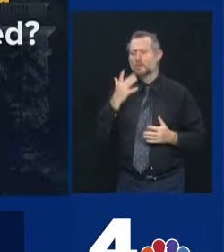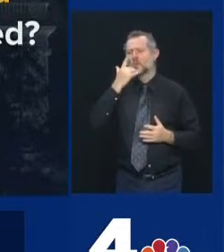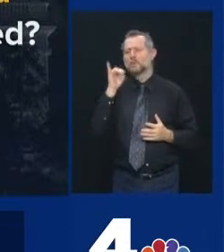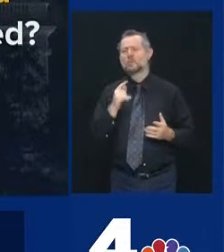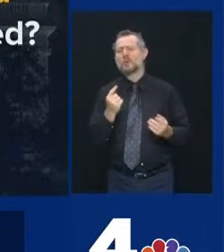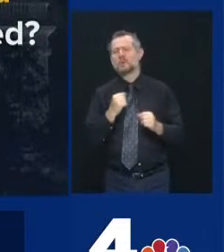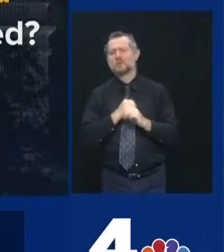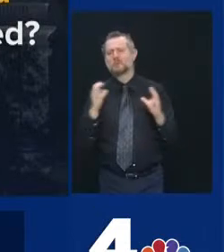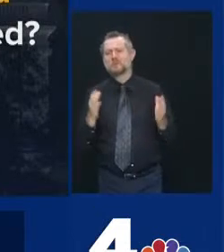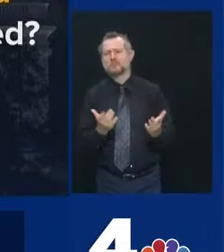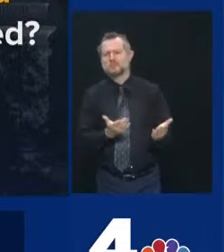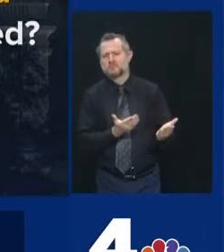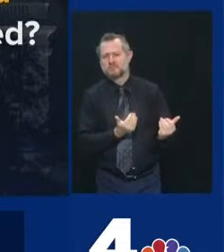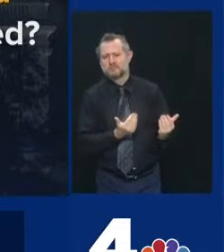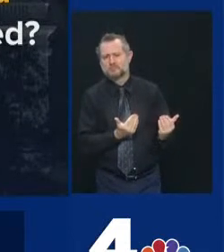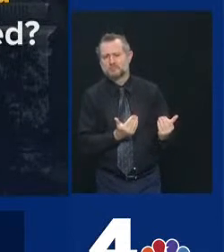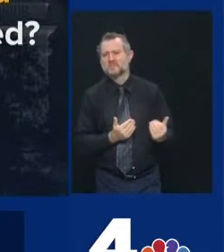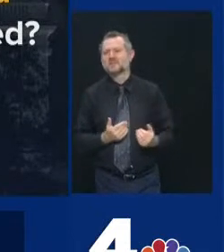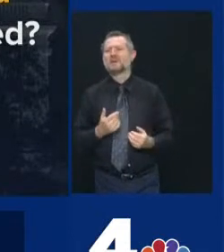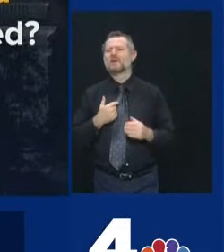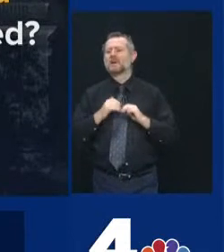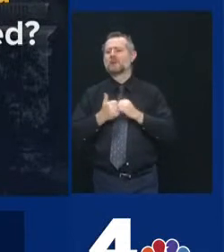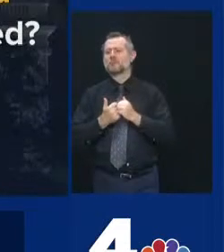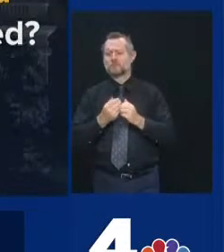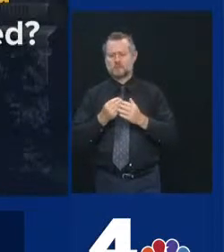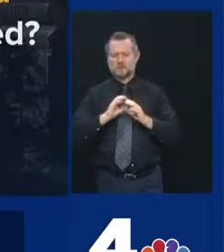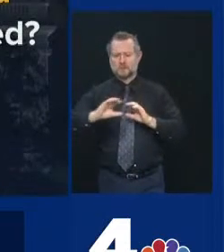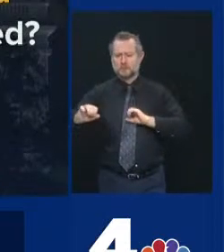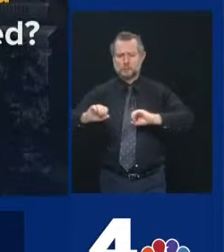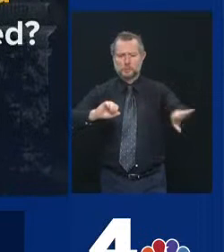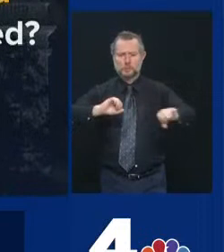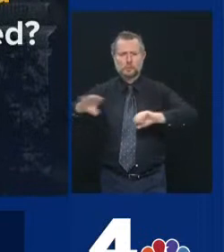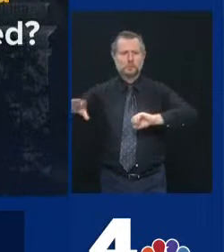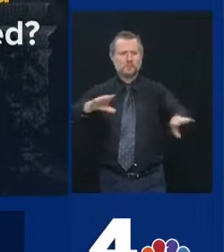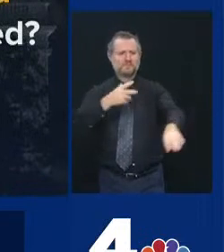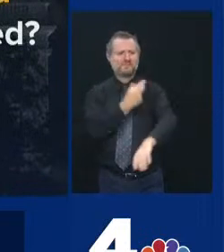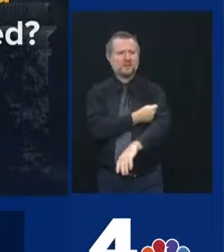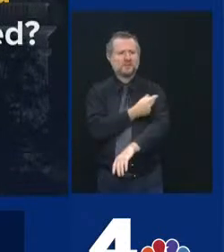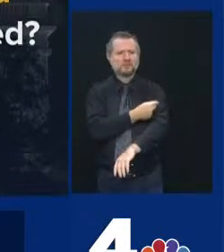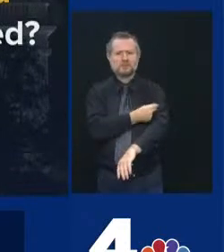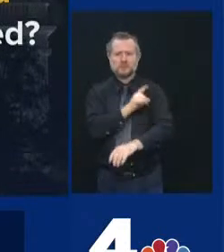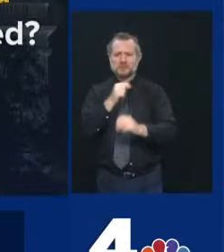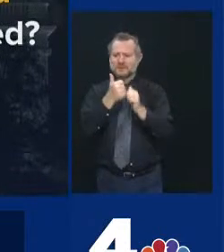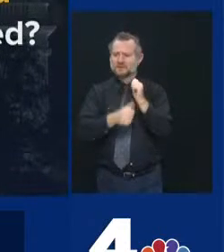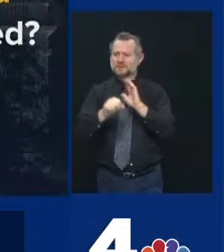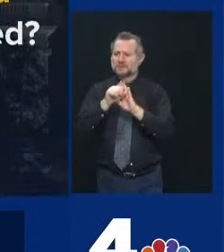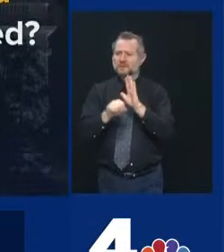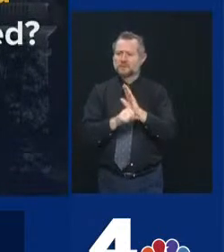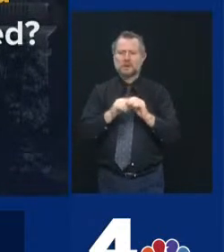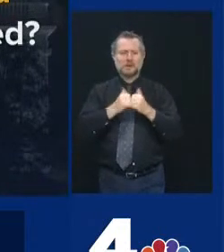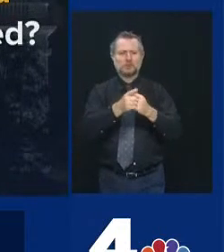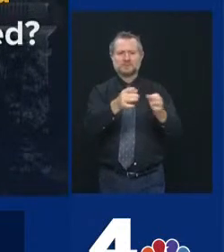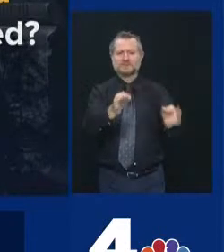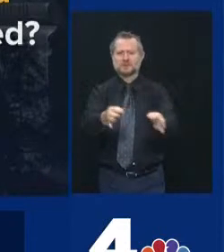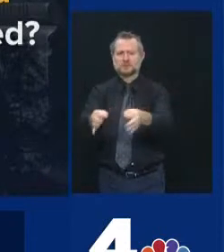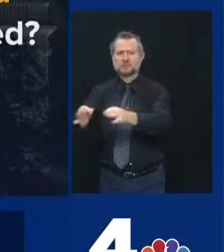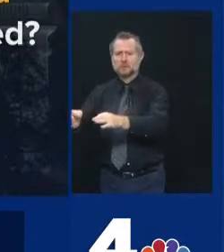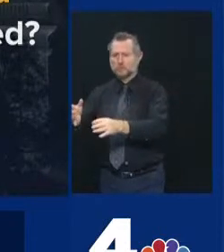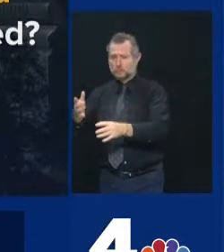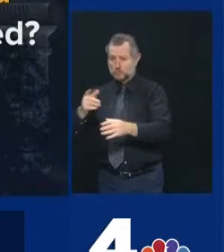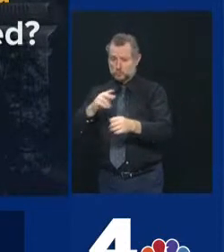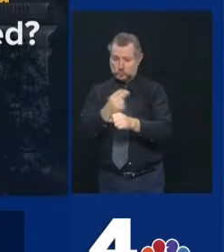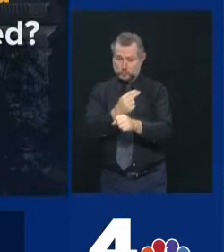questions: how will the vaccine be allocated to states? What formula is used? In other words, are you going to allocate